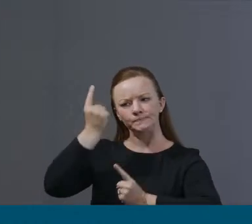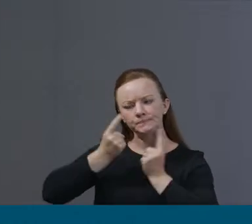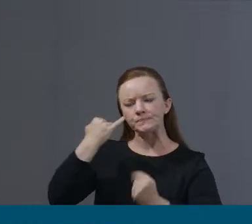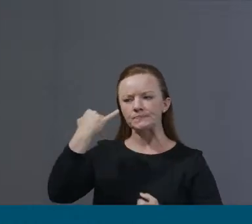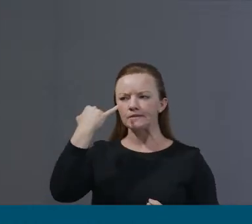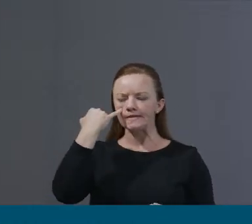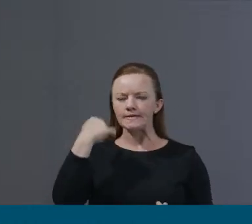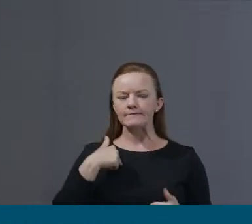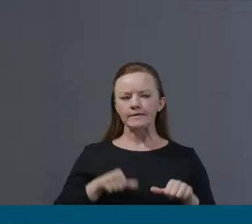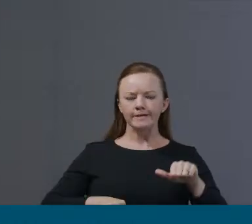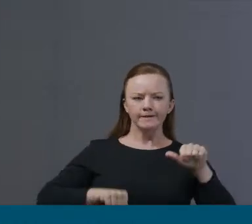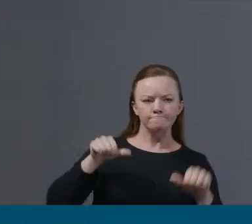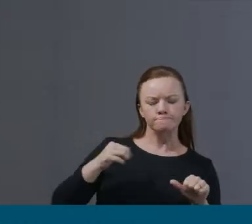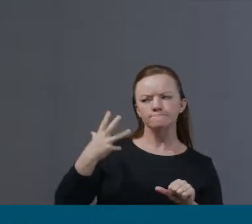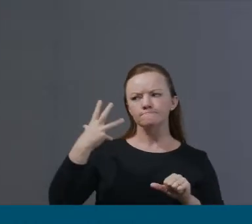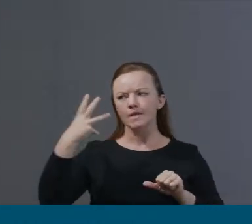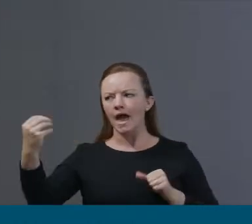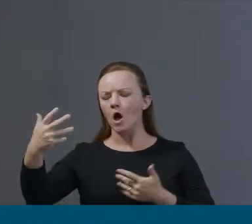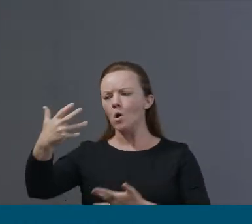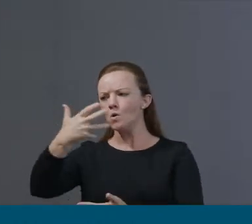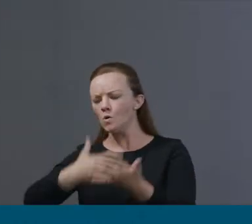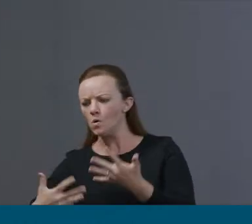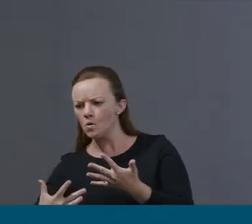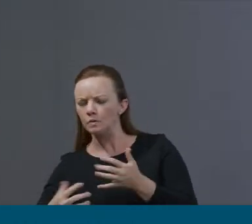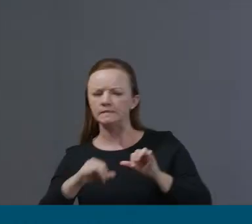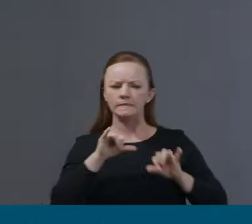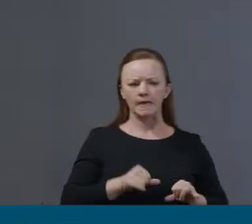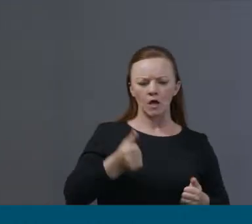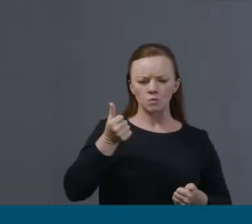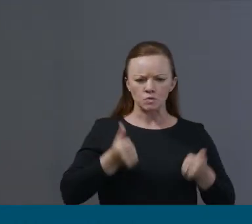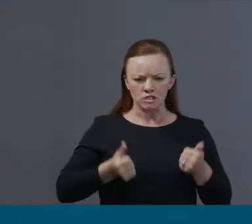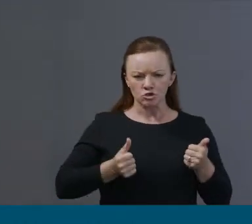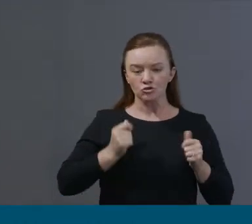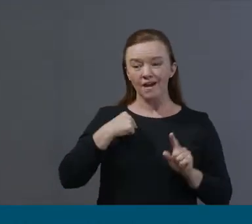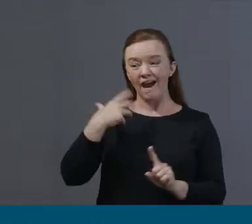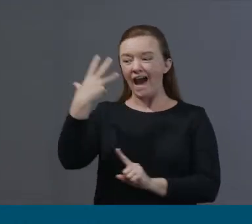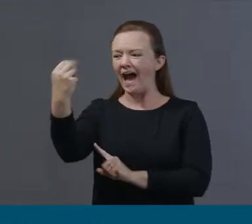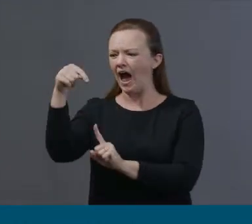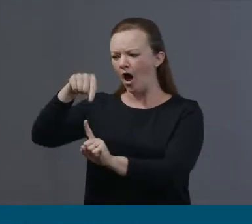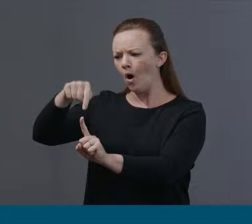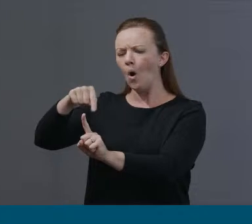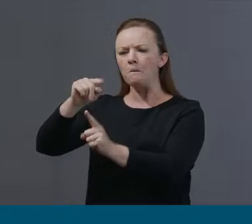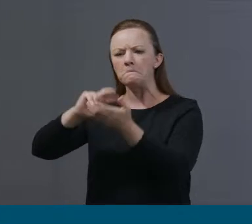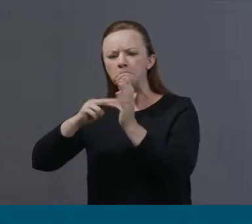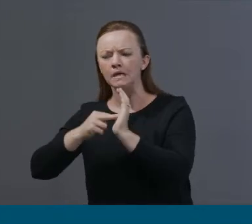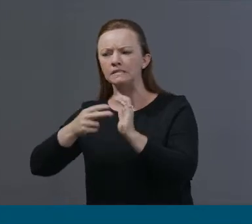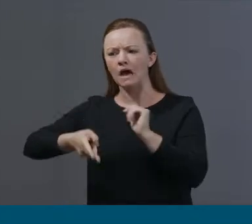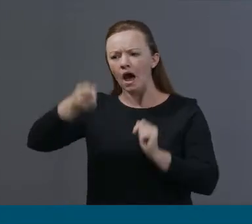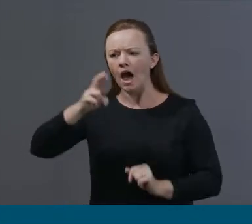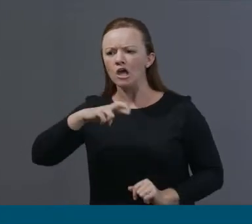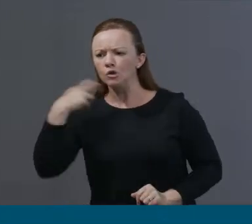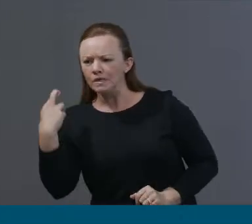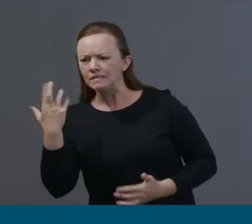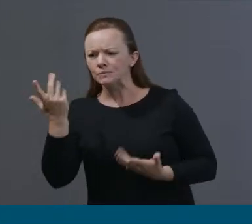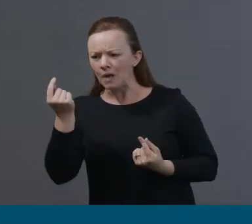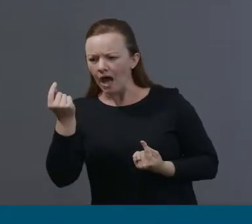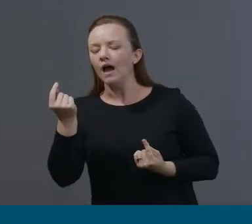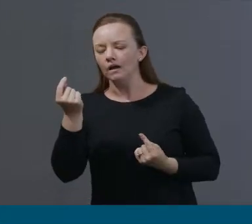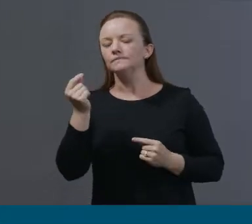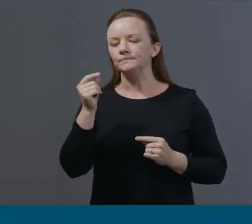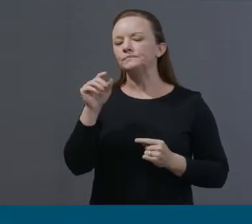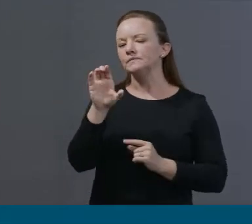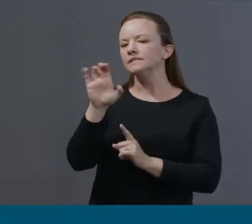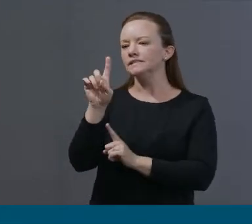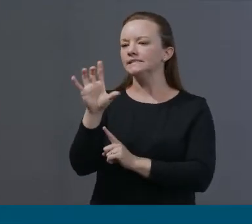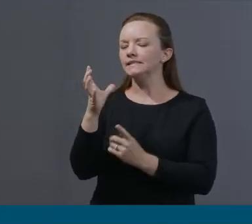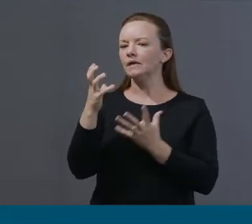they are going out into public, their activity that they're going to do. And so there's things that they want everyone to think about, because we